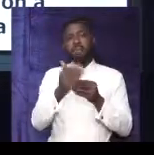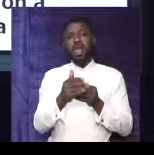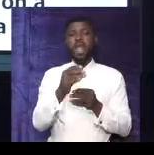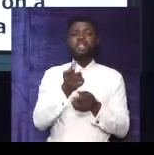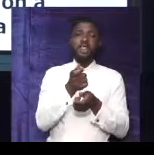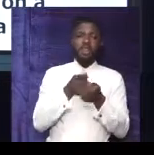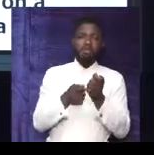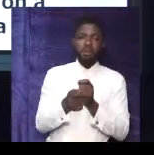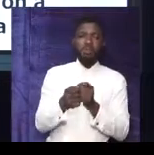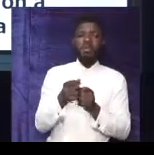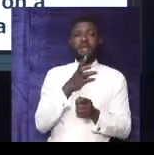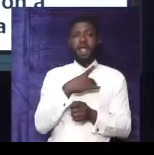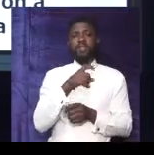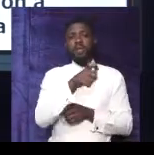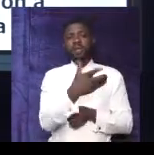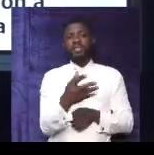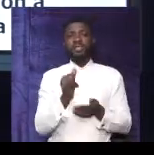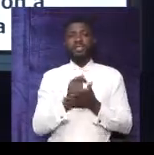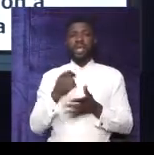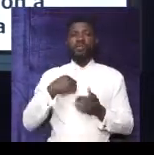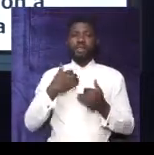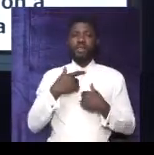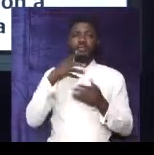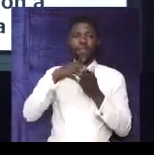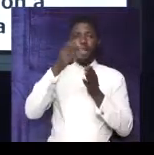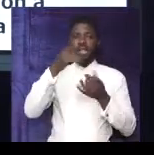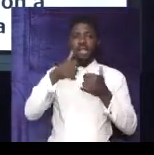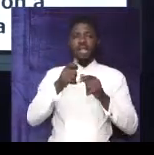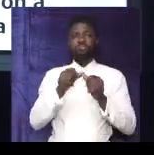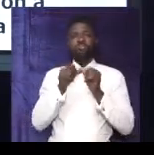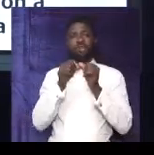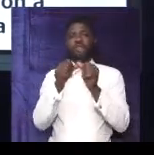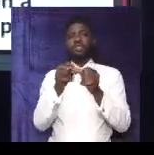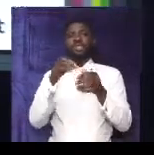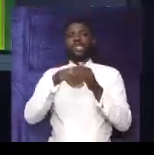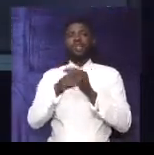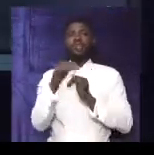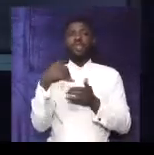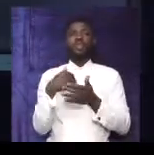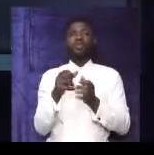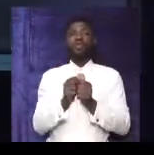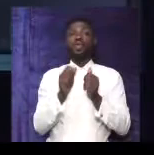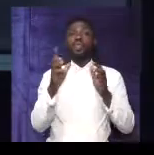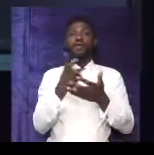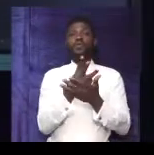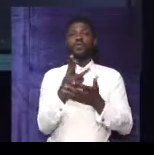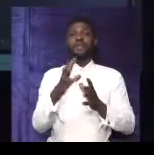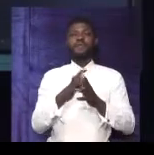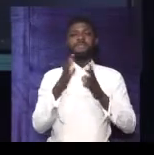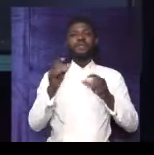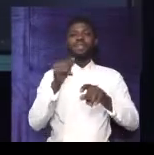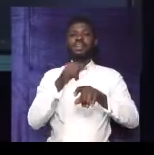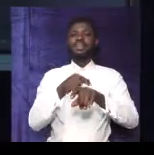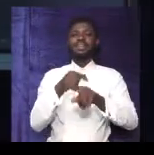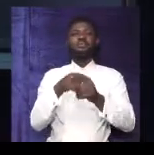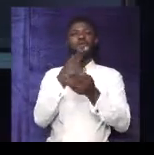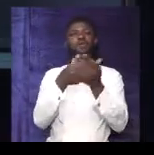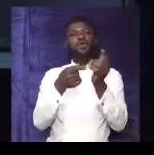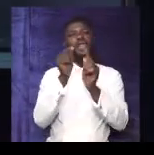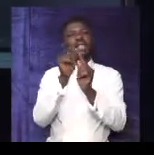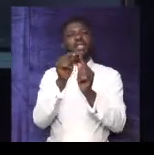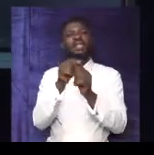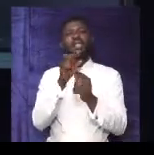supplements, and every other thing that we have been learning. So let's just move right into it without wasting much time. So